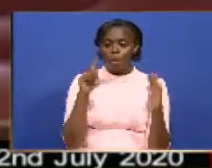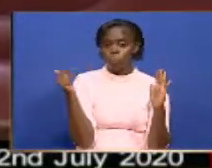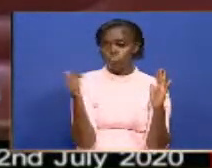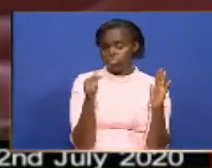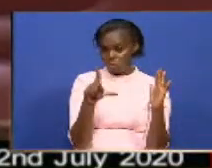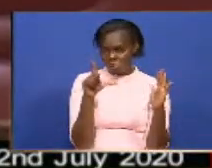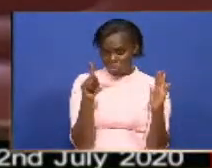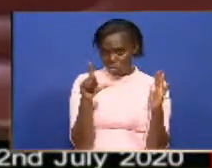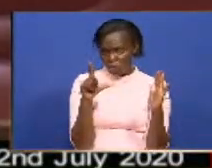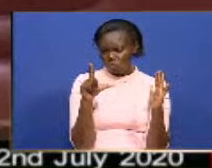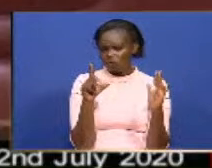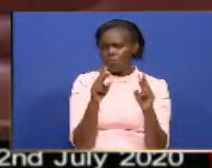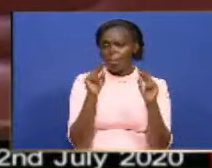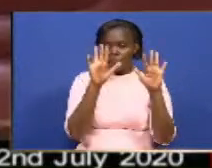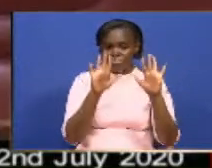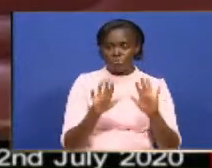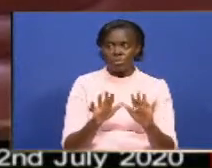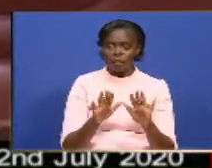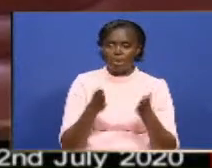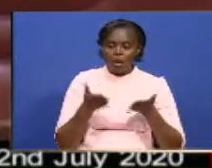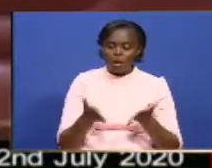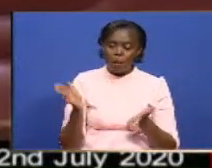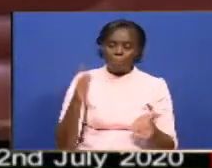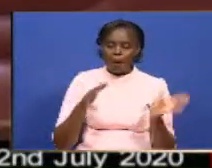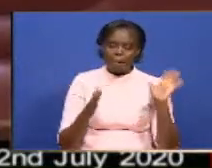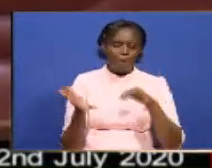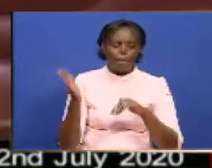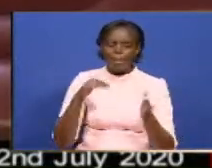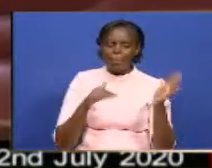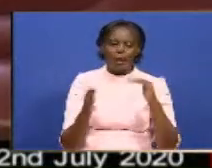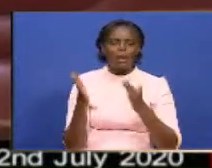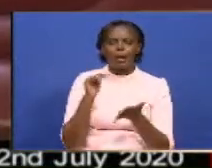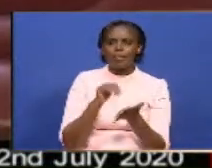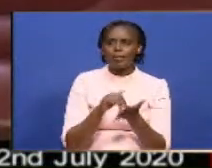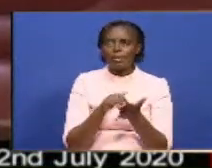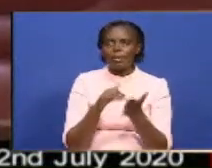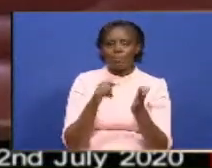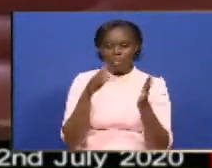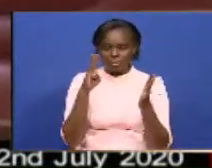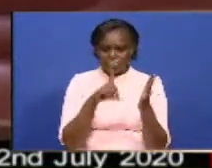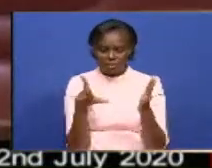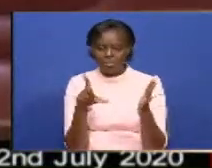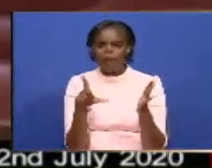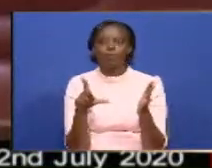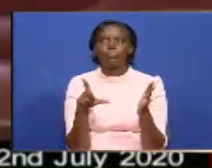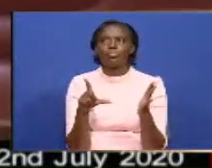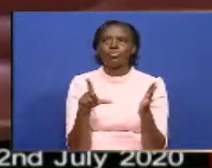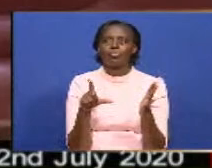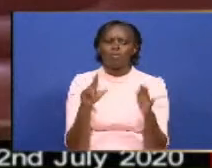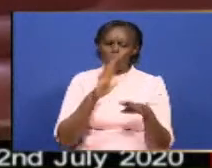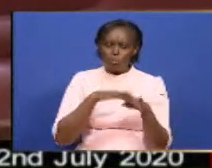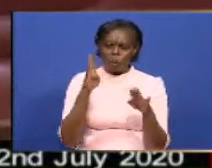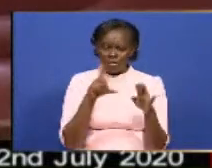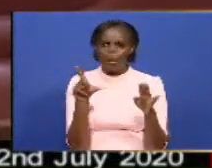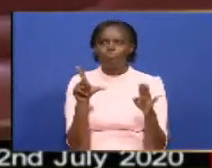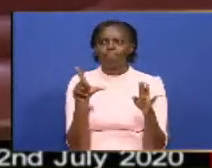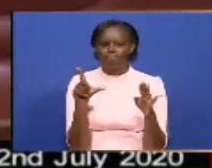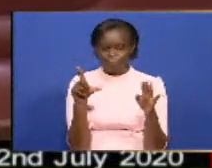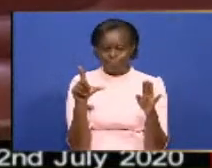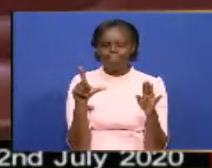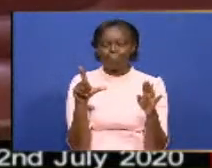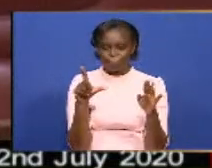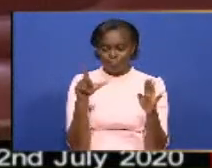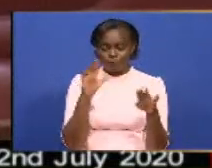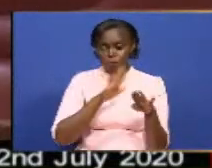is a very critical issue. Now, coming back to the bill itself, this is a good bill, but at